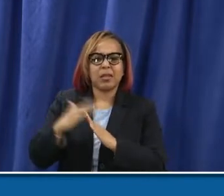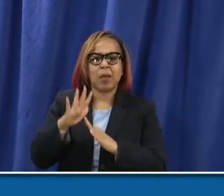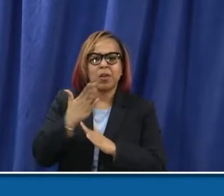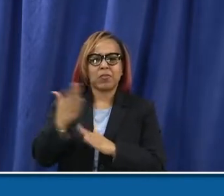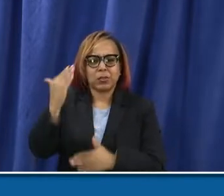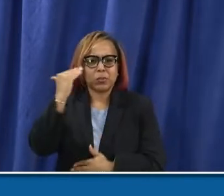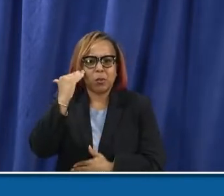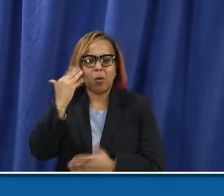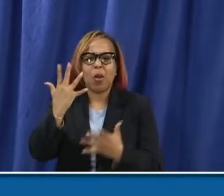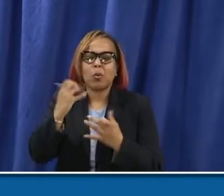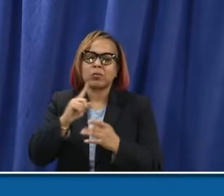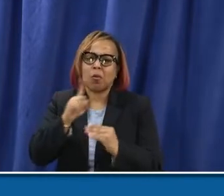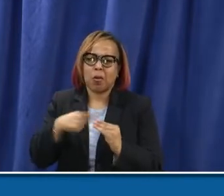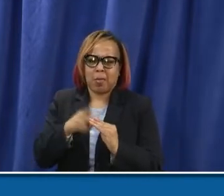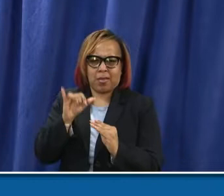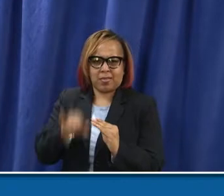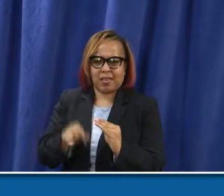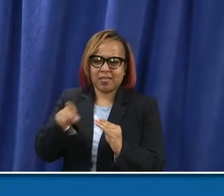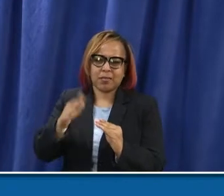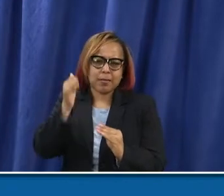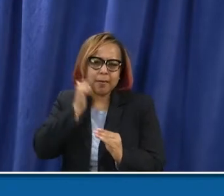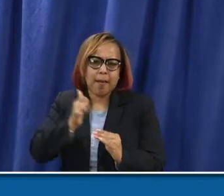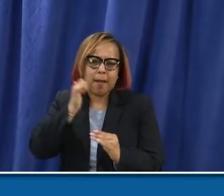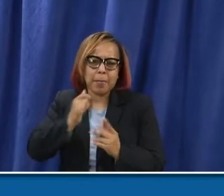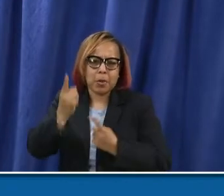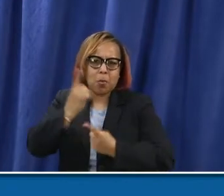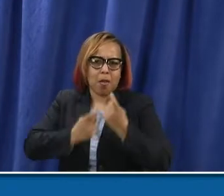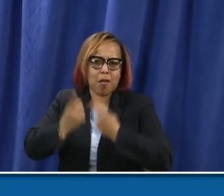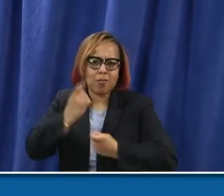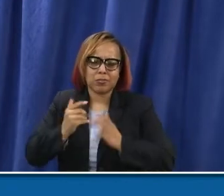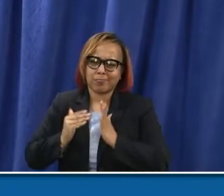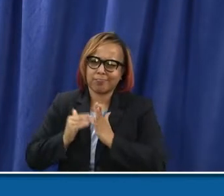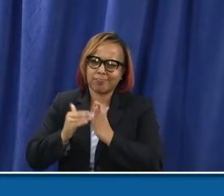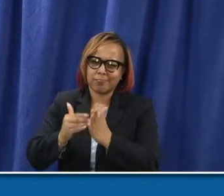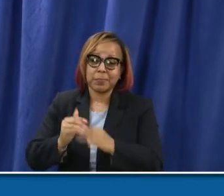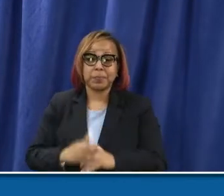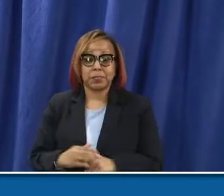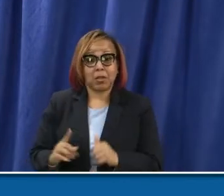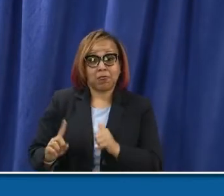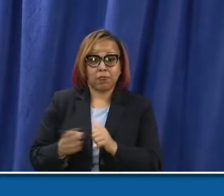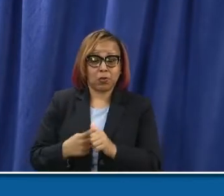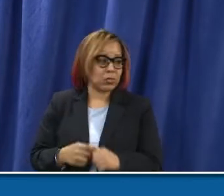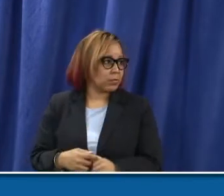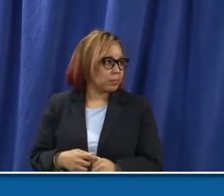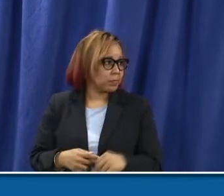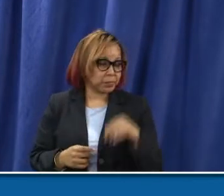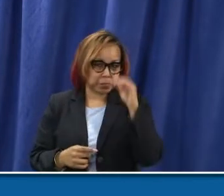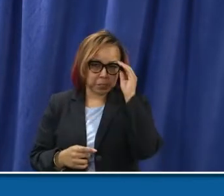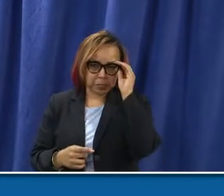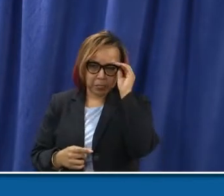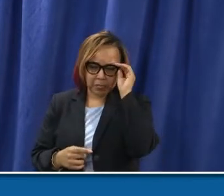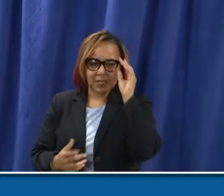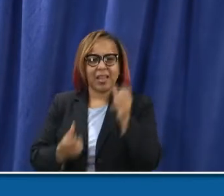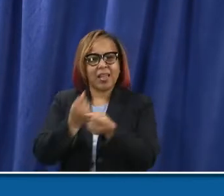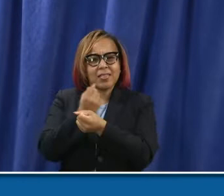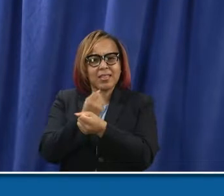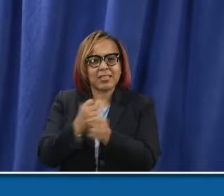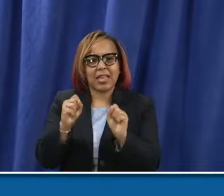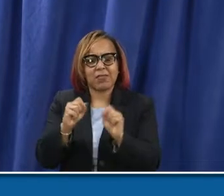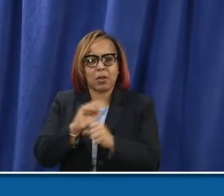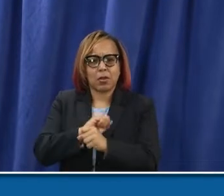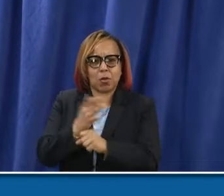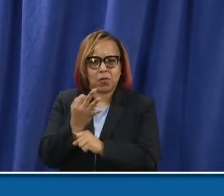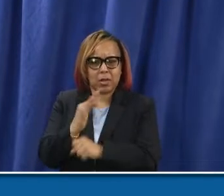know. And I kind of wanted to talk about these because these are common questions that we get asked. So the first one is the safety of